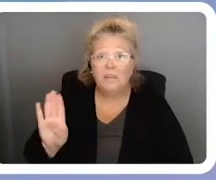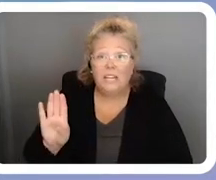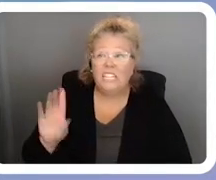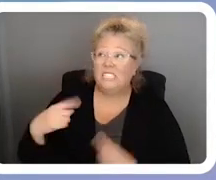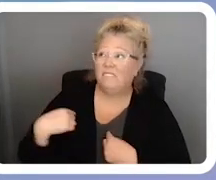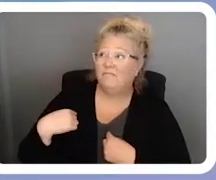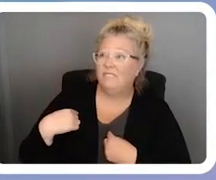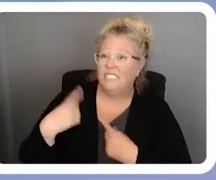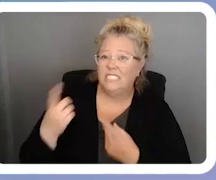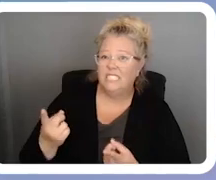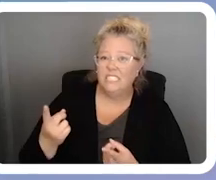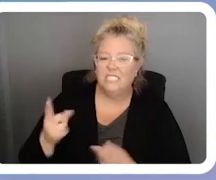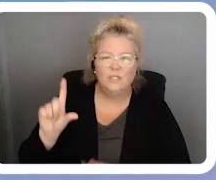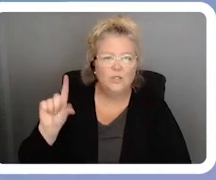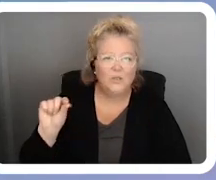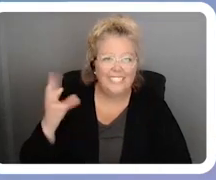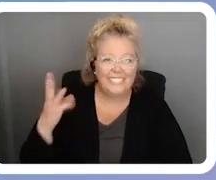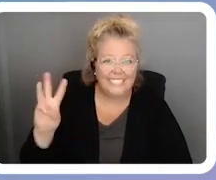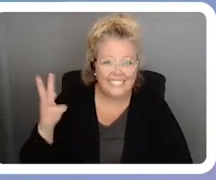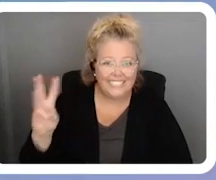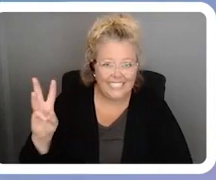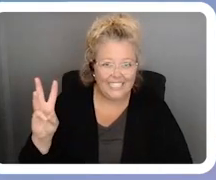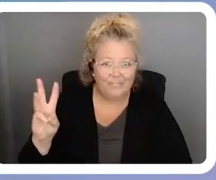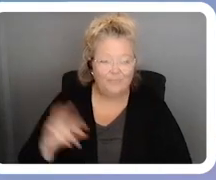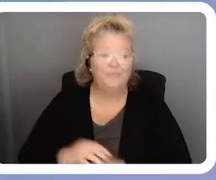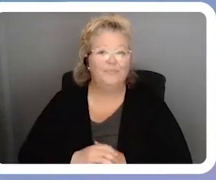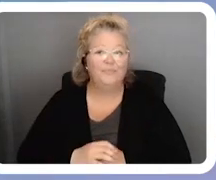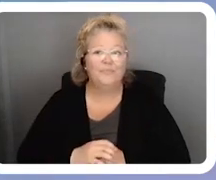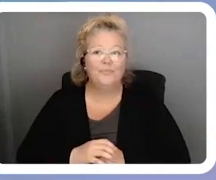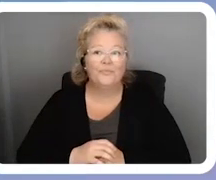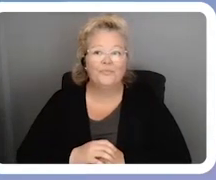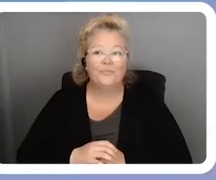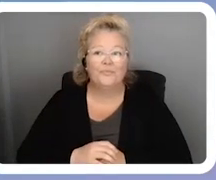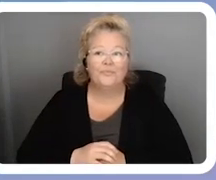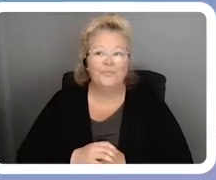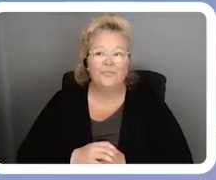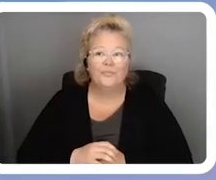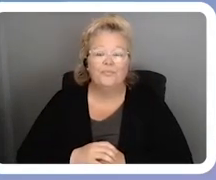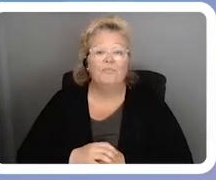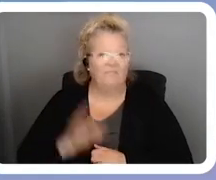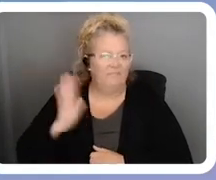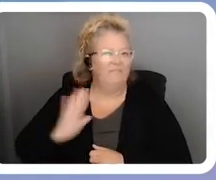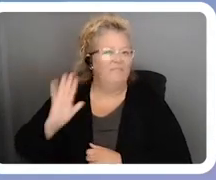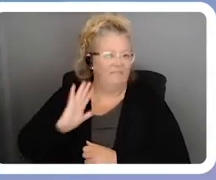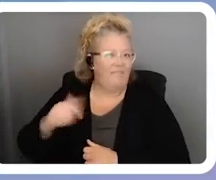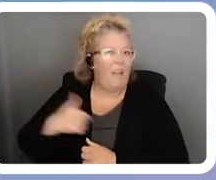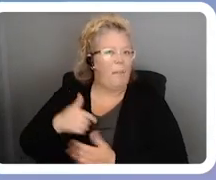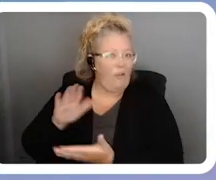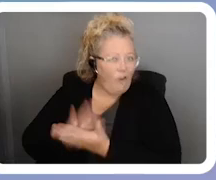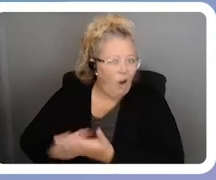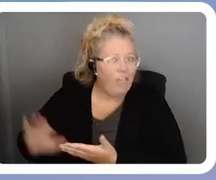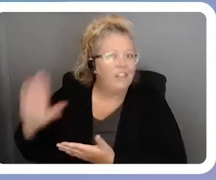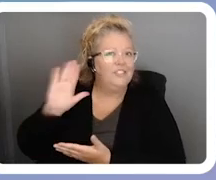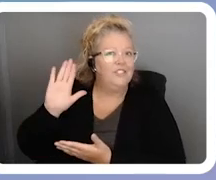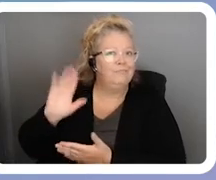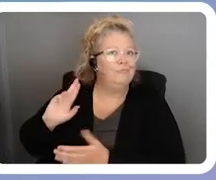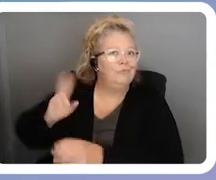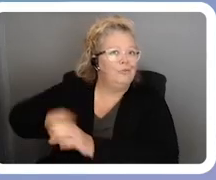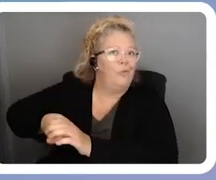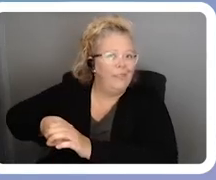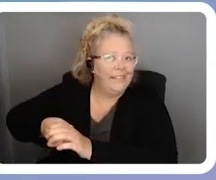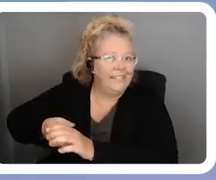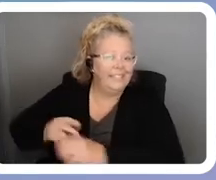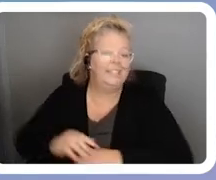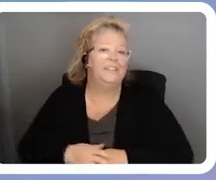in Best Buddies since 2016, and while I was in college, and I have